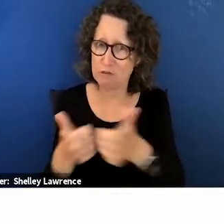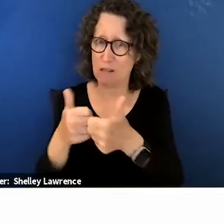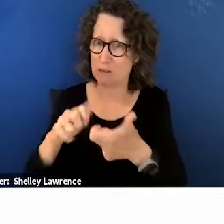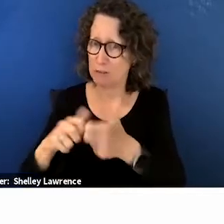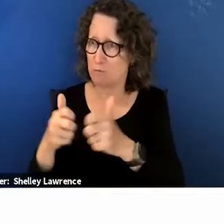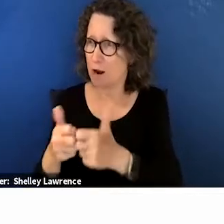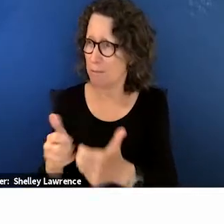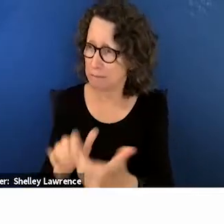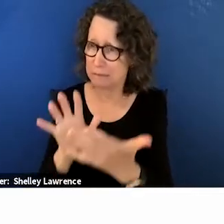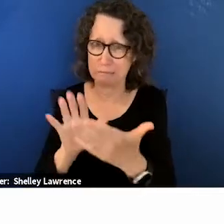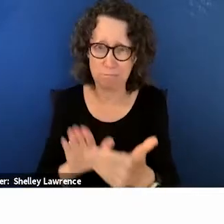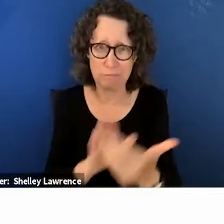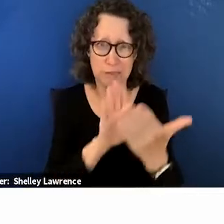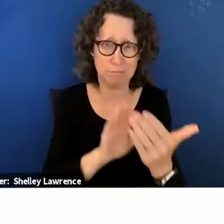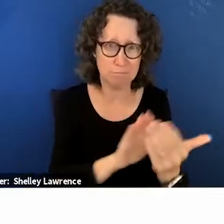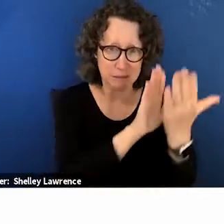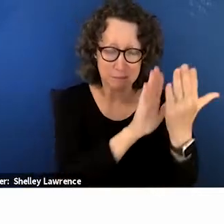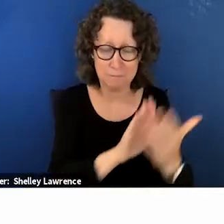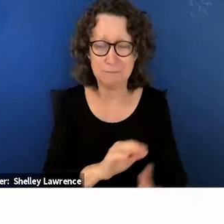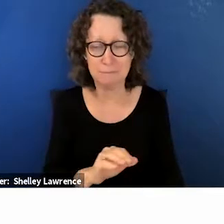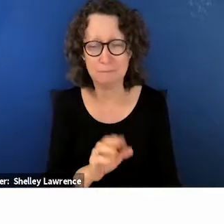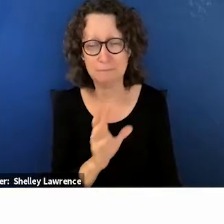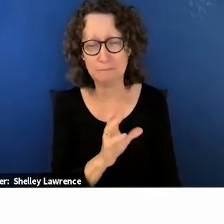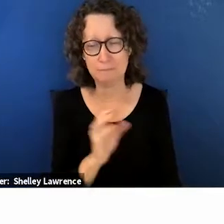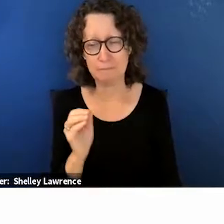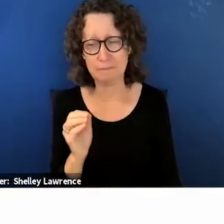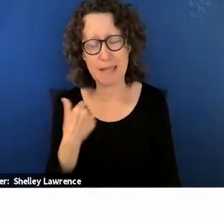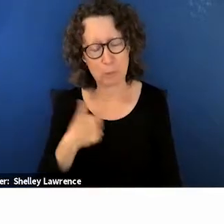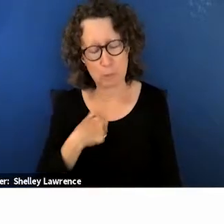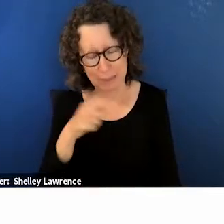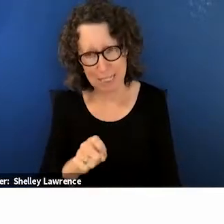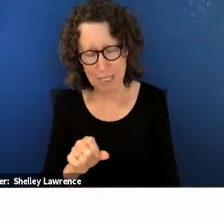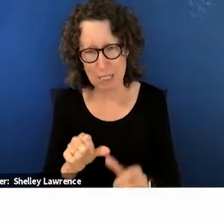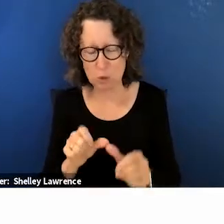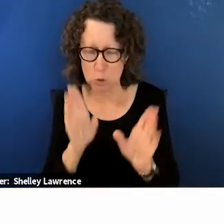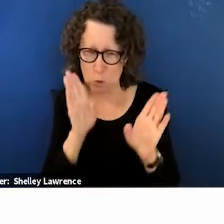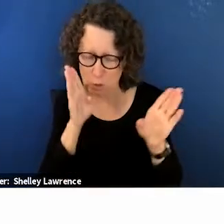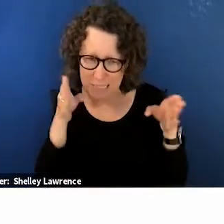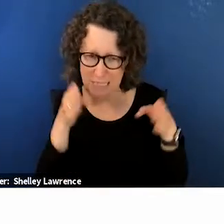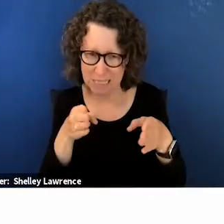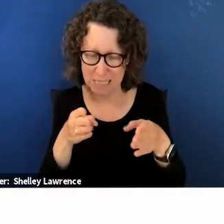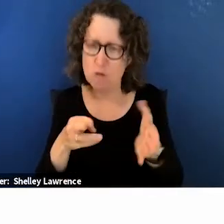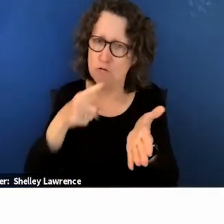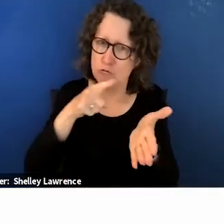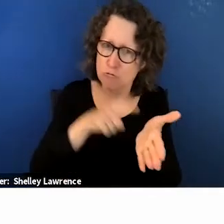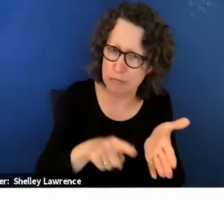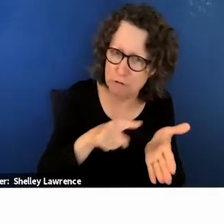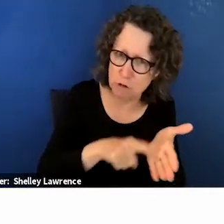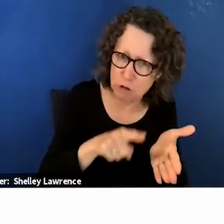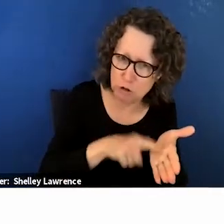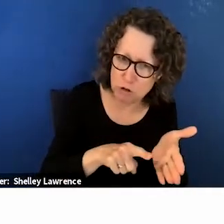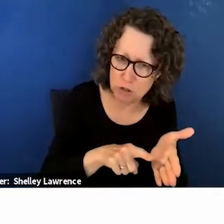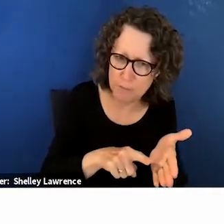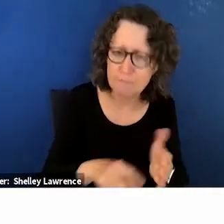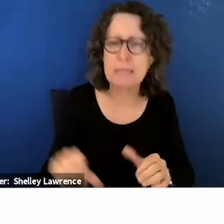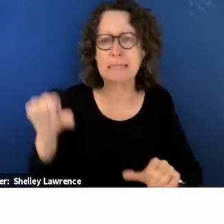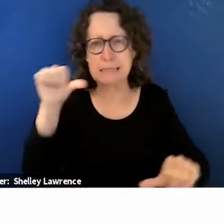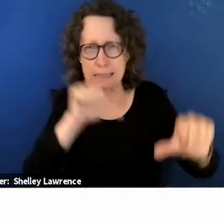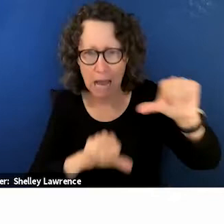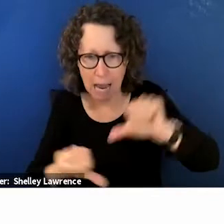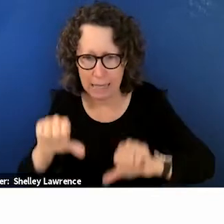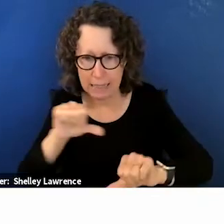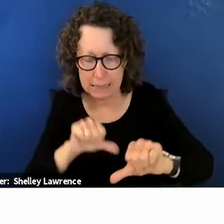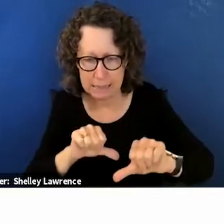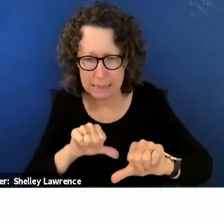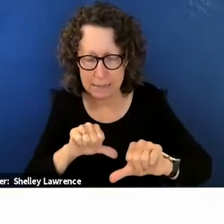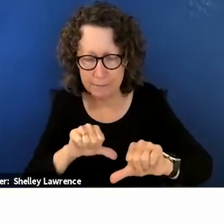problems, and we need to keep focused on the research, the science,